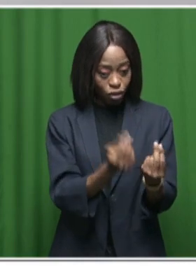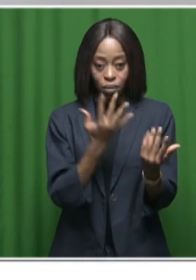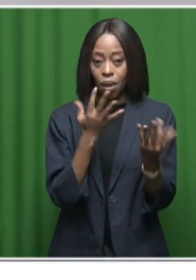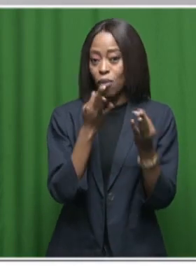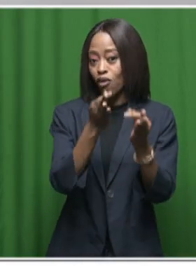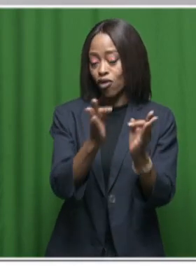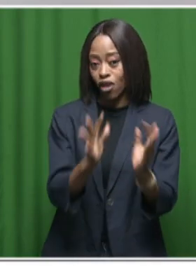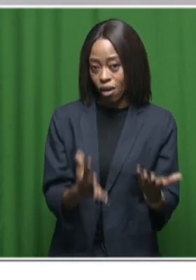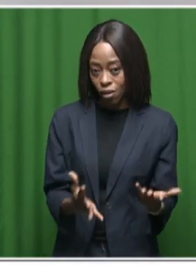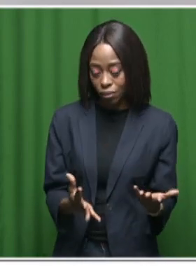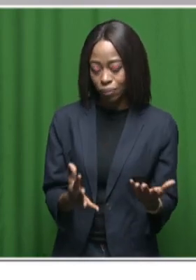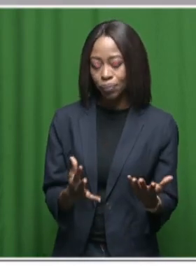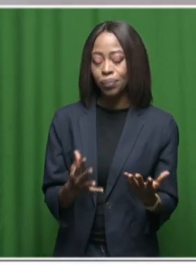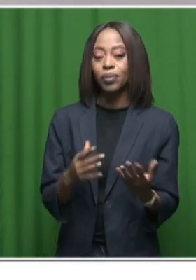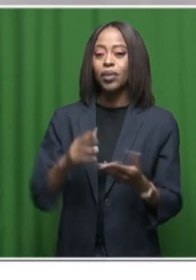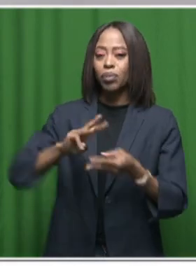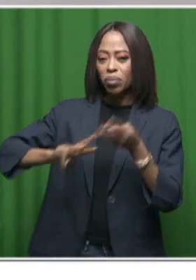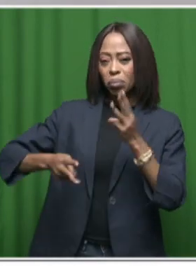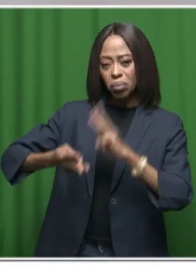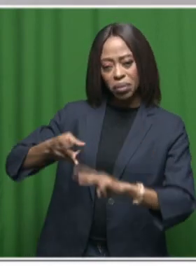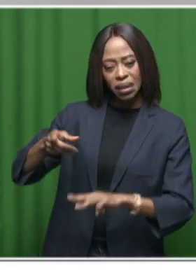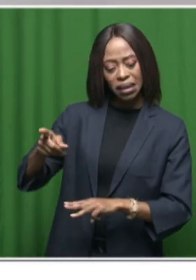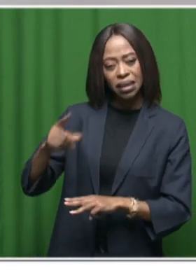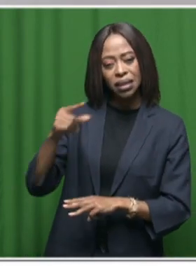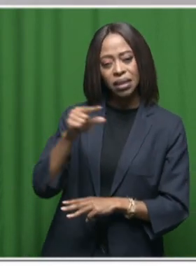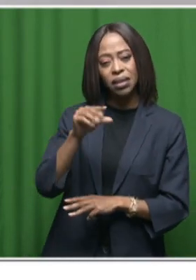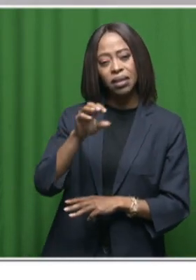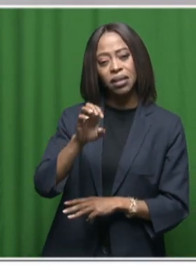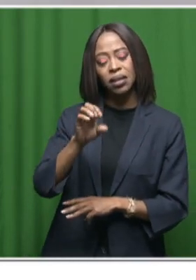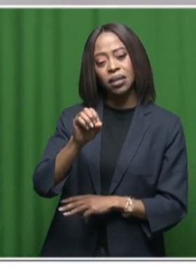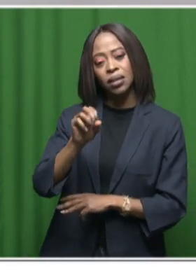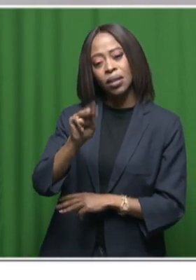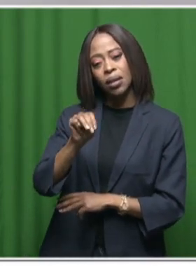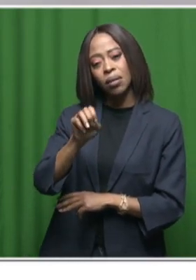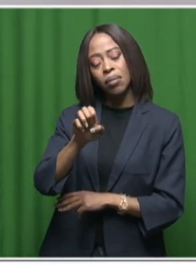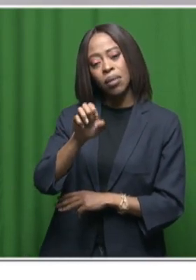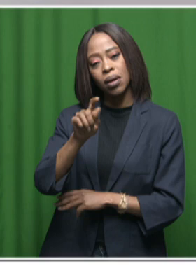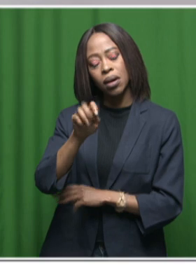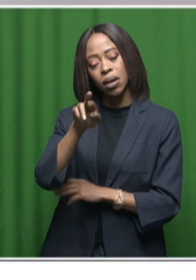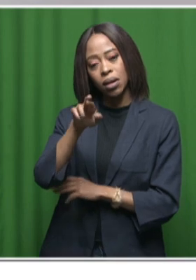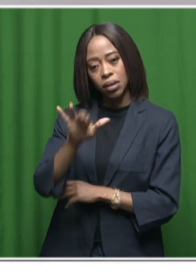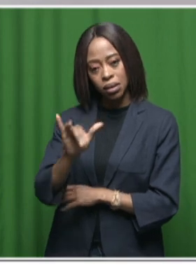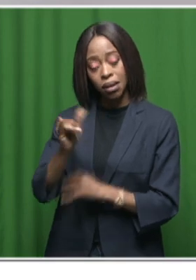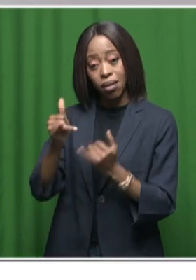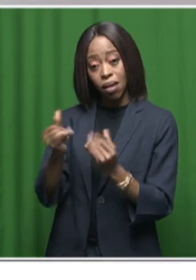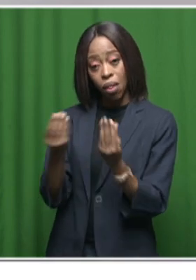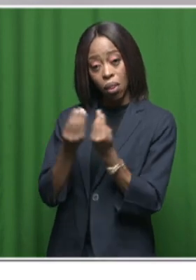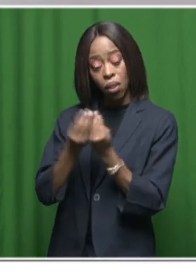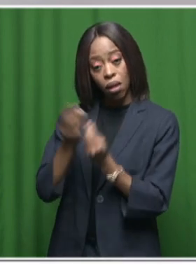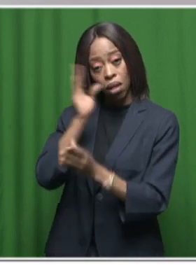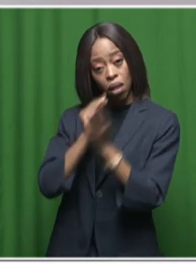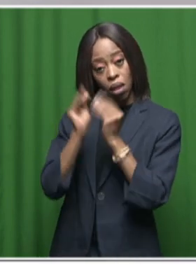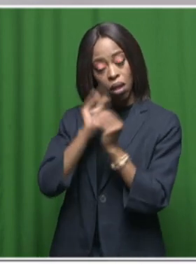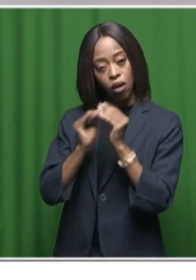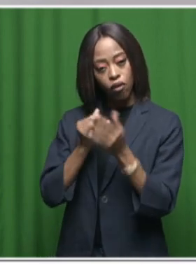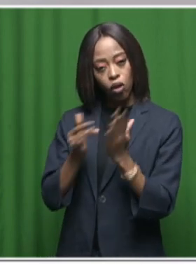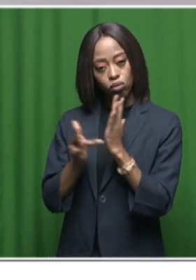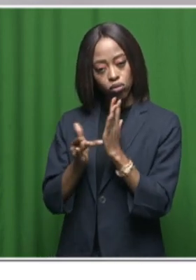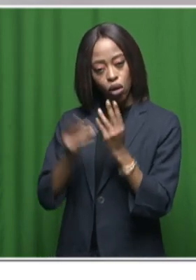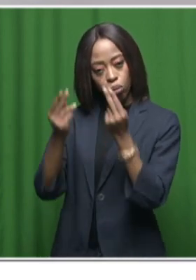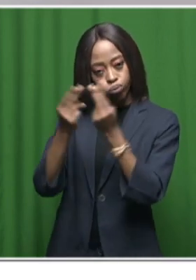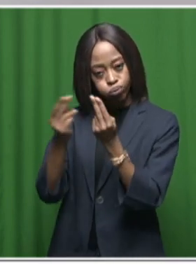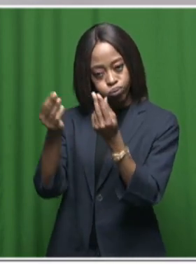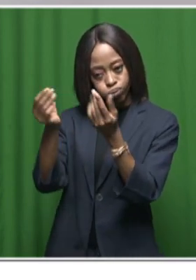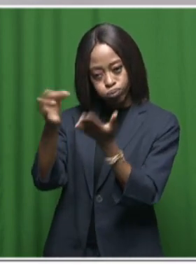in geometry, so a lot of the sort of tools I learned from early technical drawing are